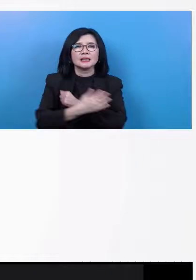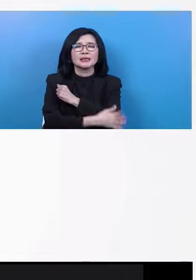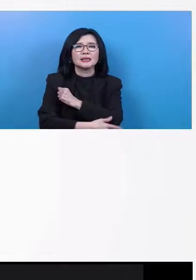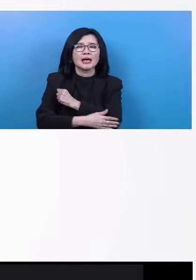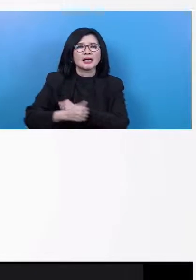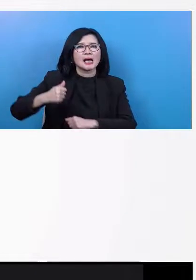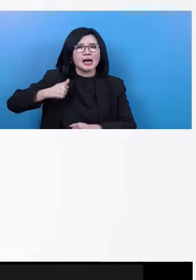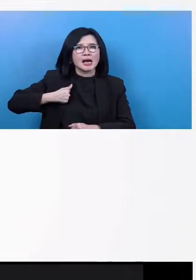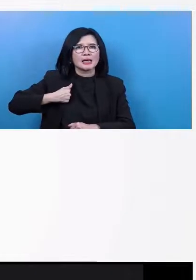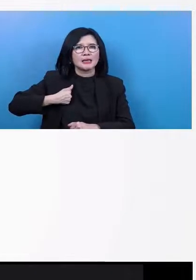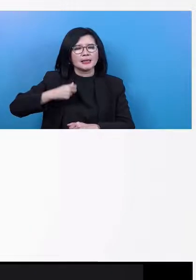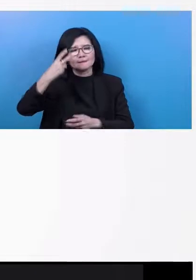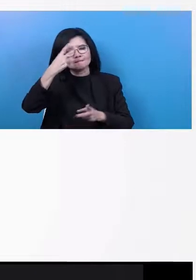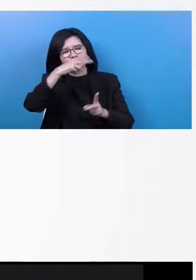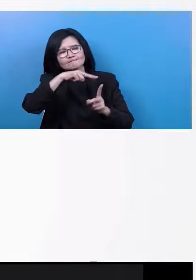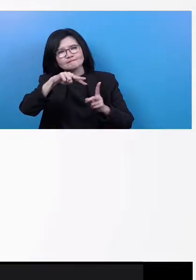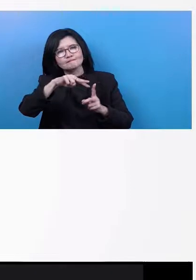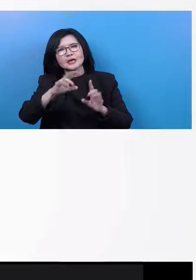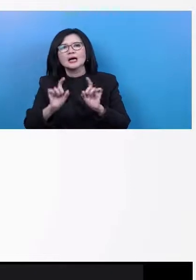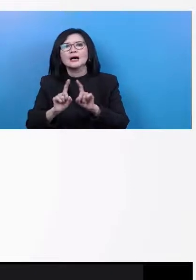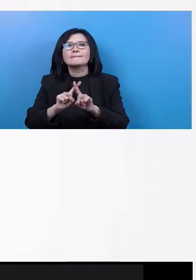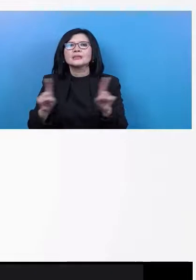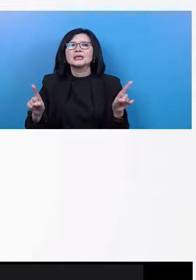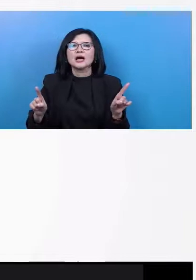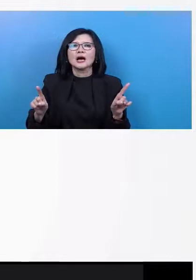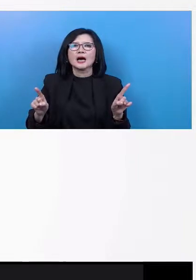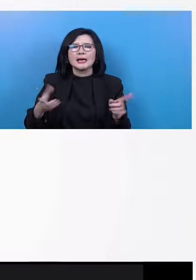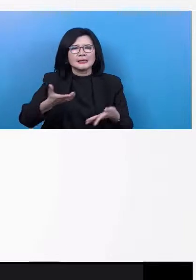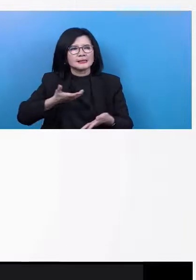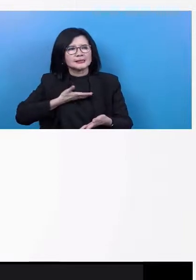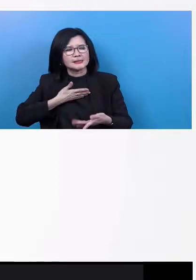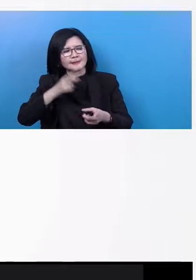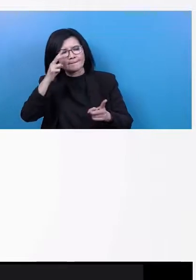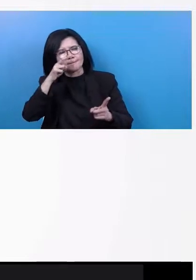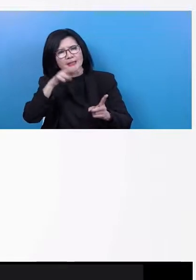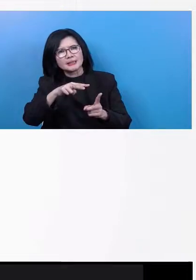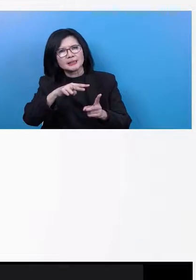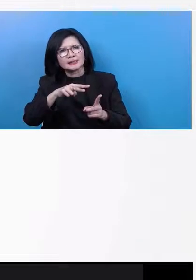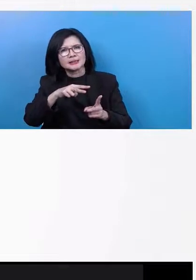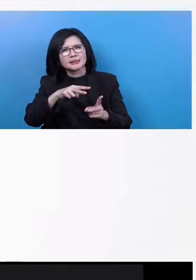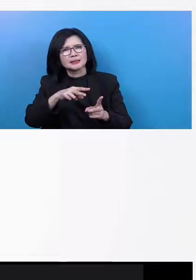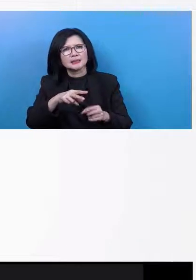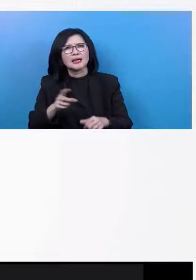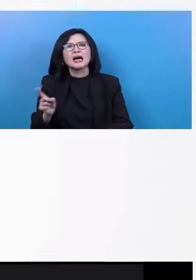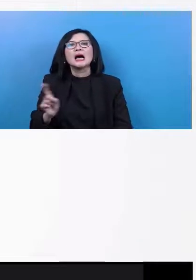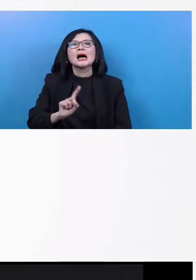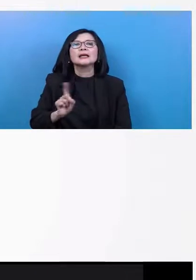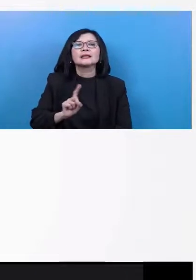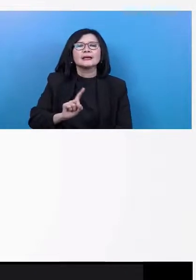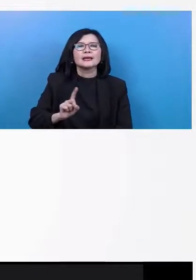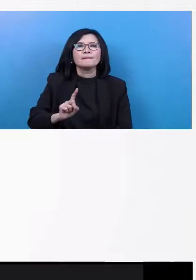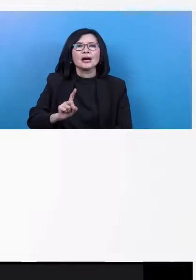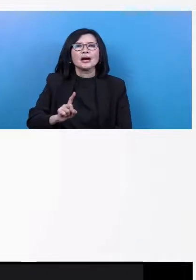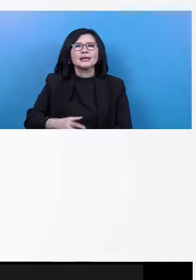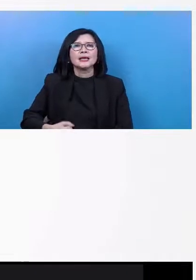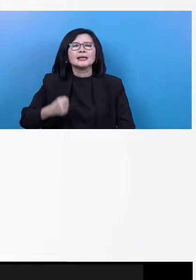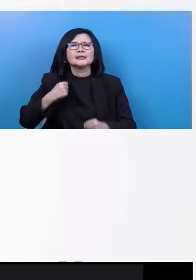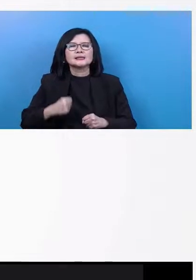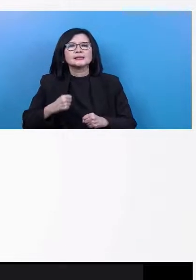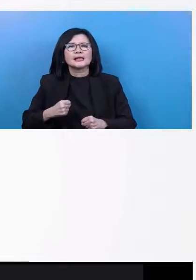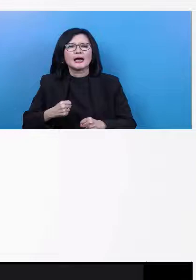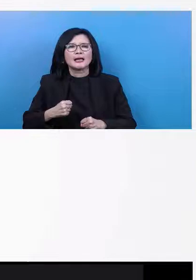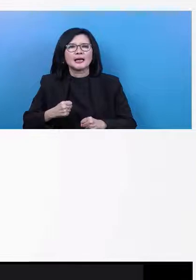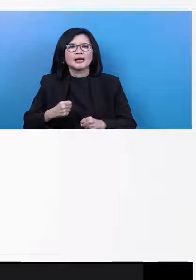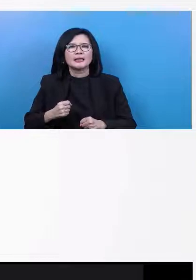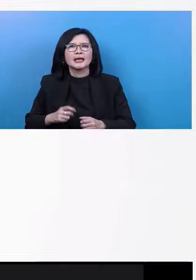They're actually assessing where the resilience needs are within their country, and then going to the governments